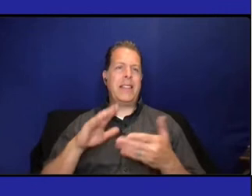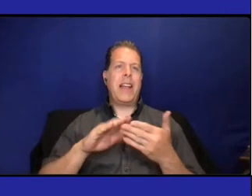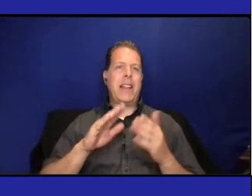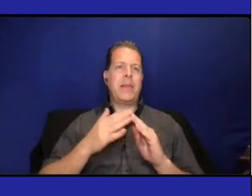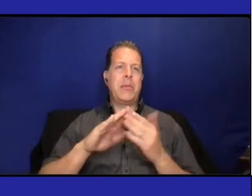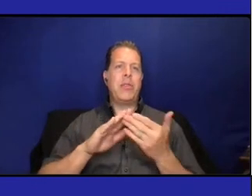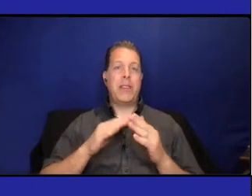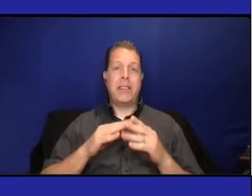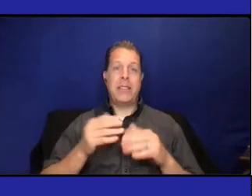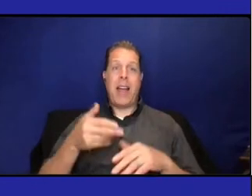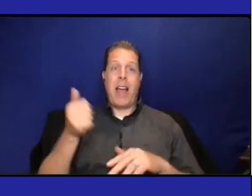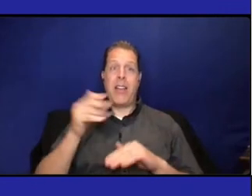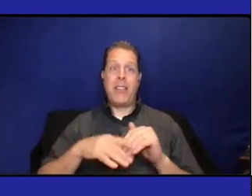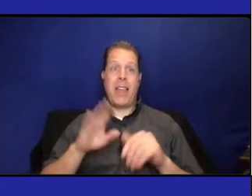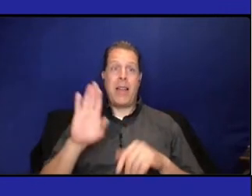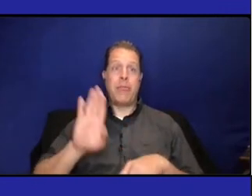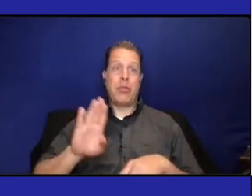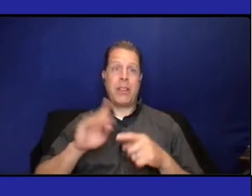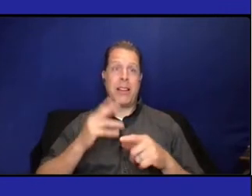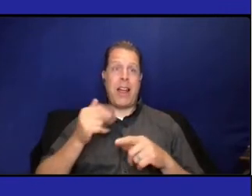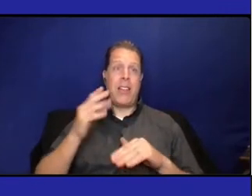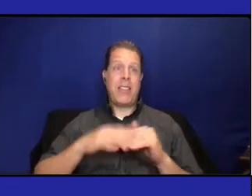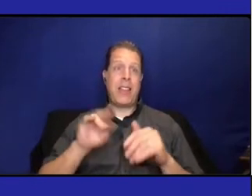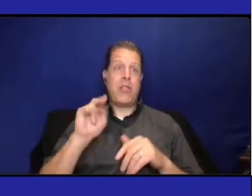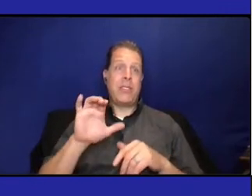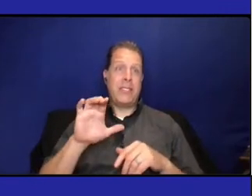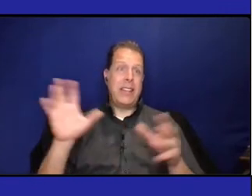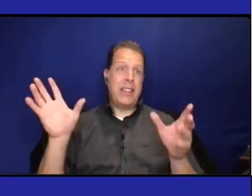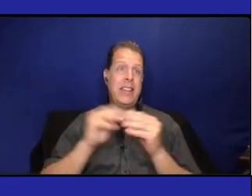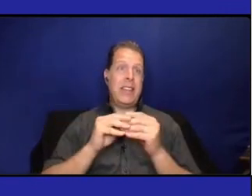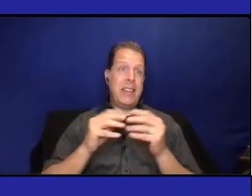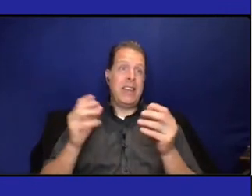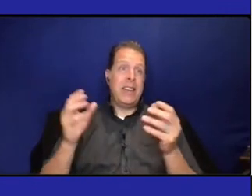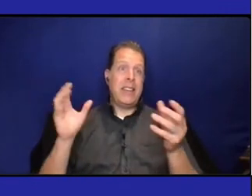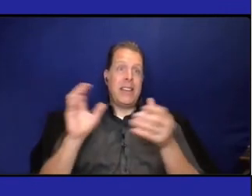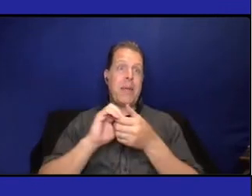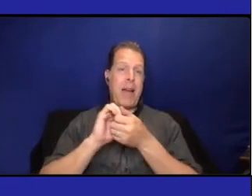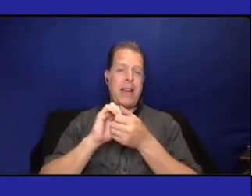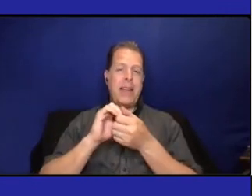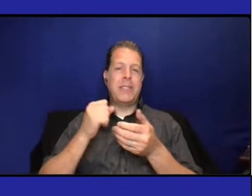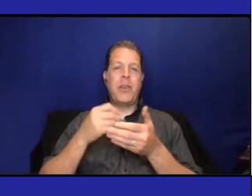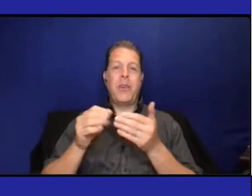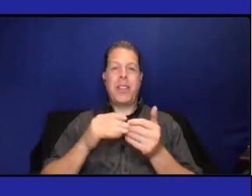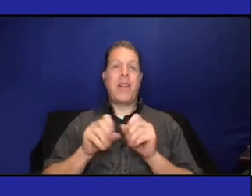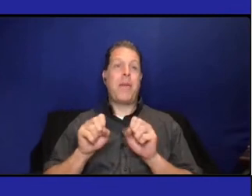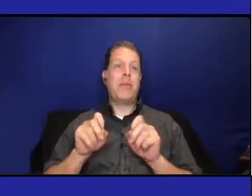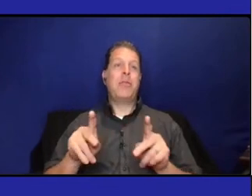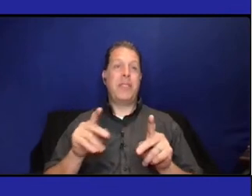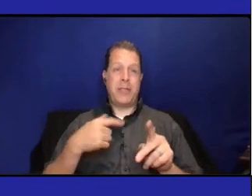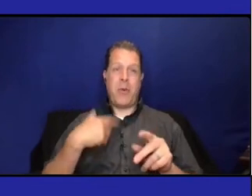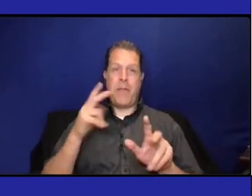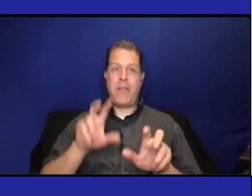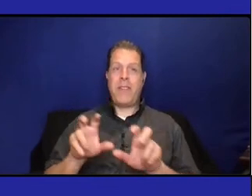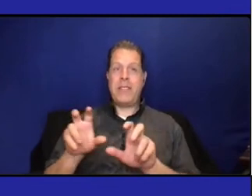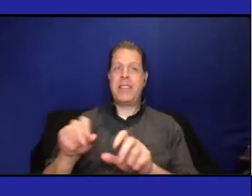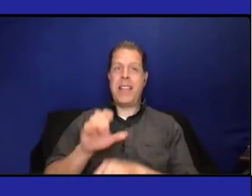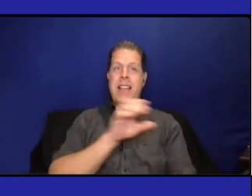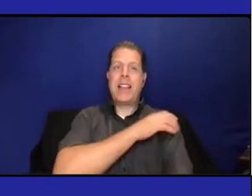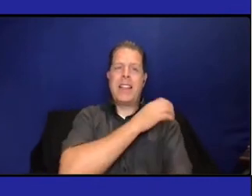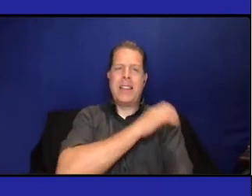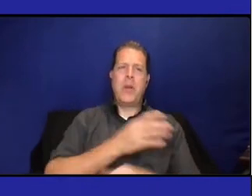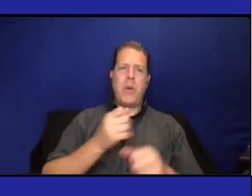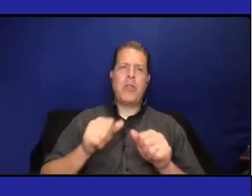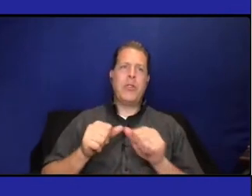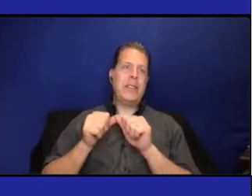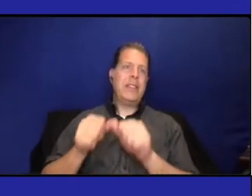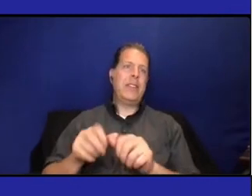Brooklyn, higher than the rate for the rest of New York City combined. So here's an opportunity, and this is why we've invested in this clinic and why we want to continue to invest in this